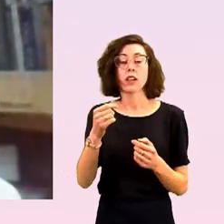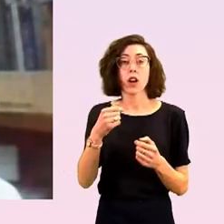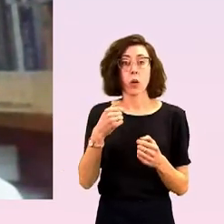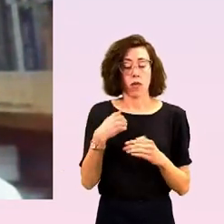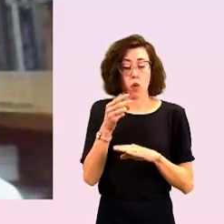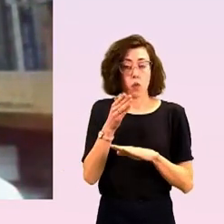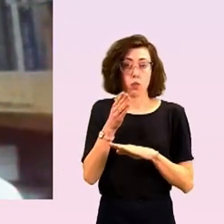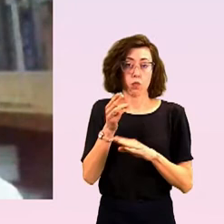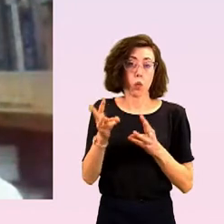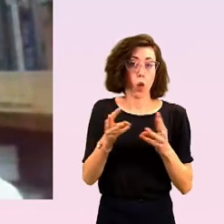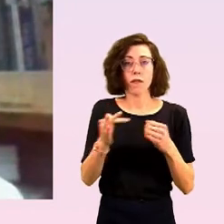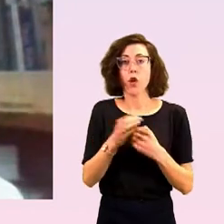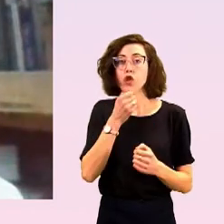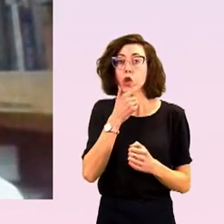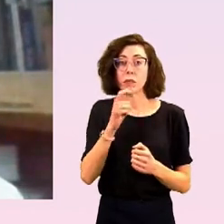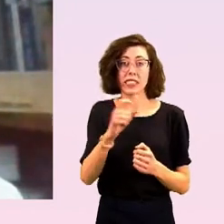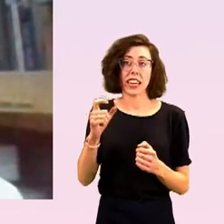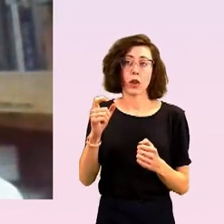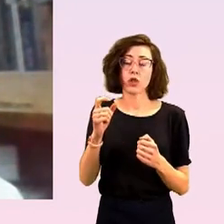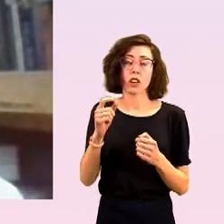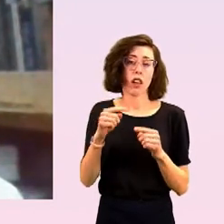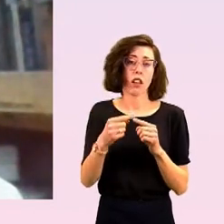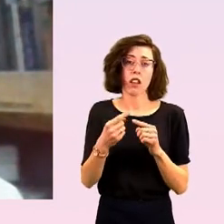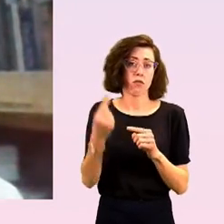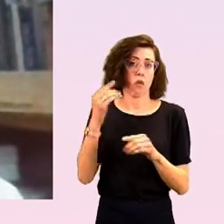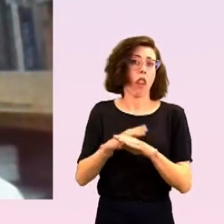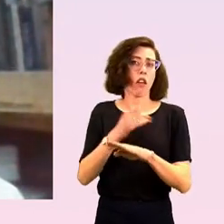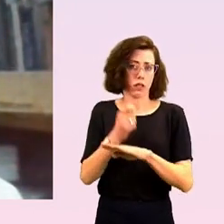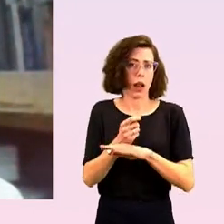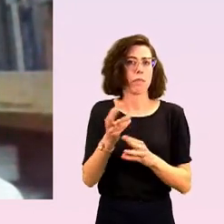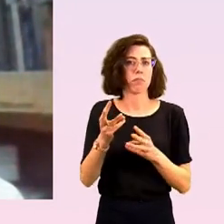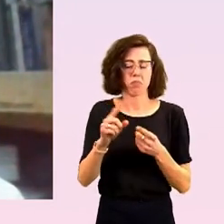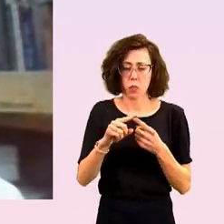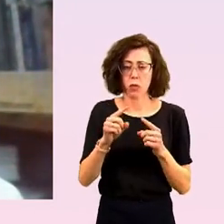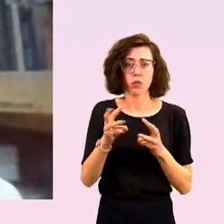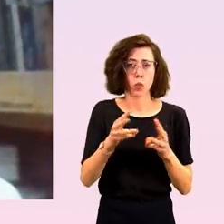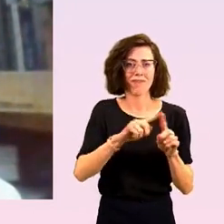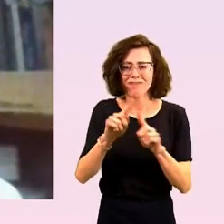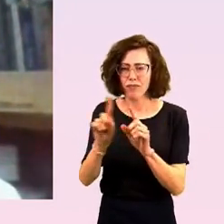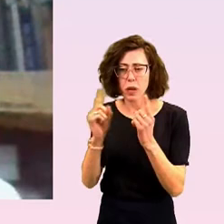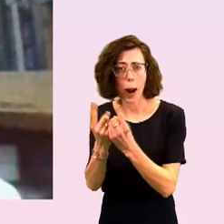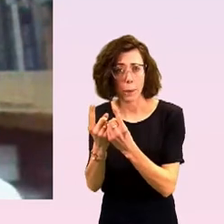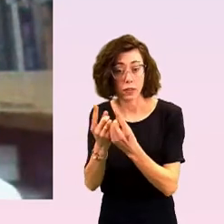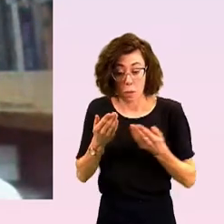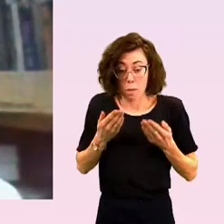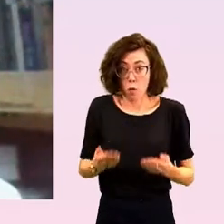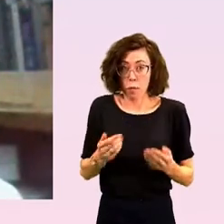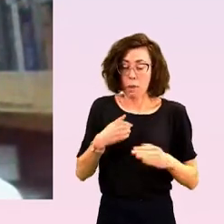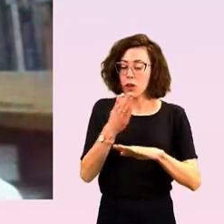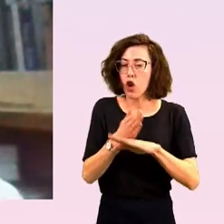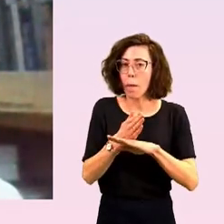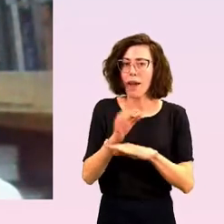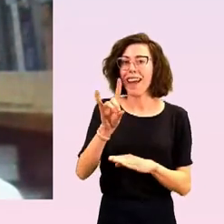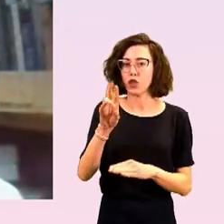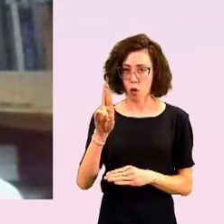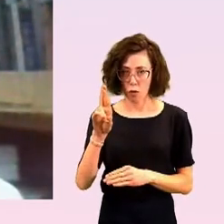1997. I've worked in various departments within the organisation, and I currently work in HR. I know that, Éirénne, you'll